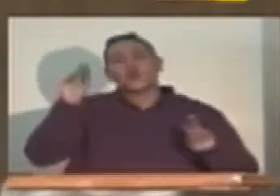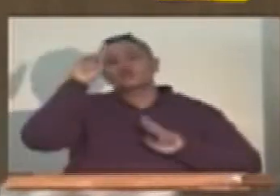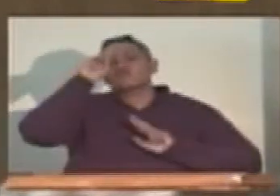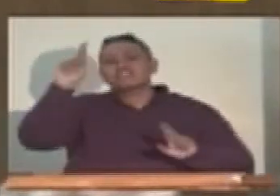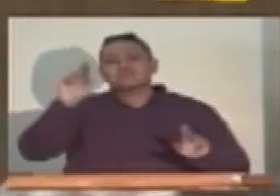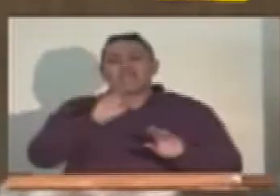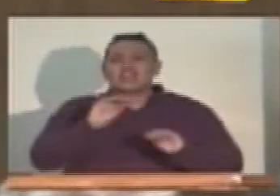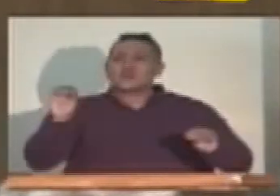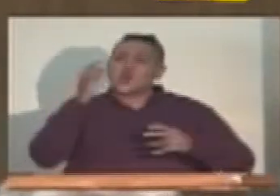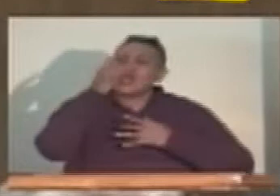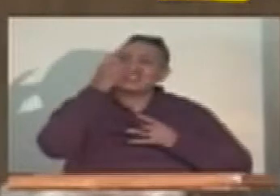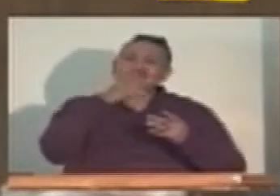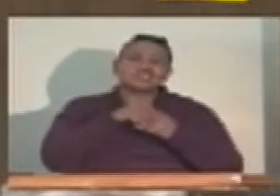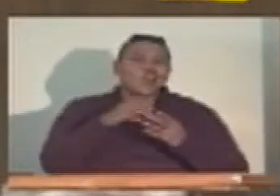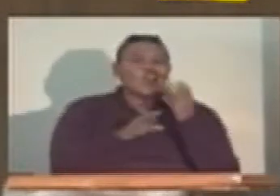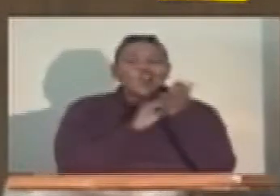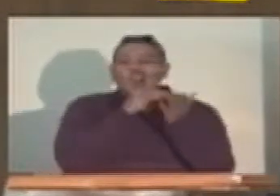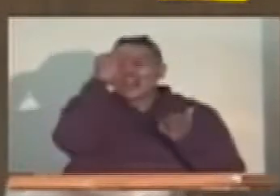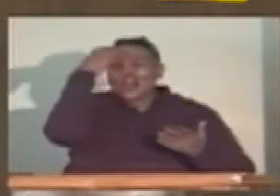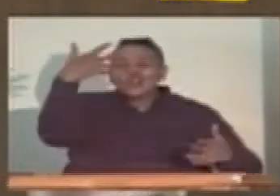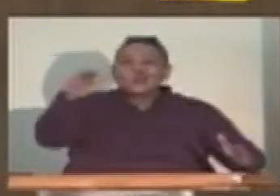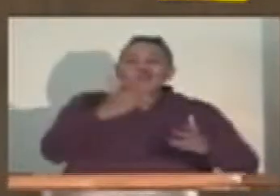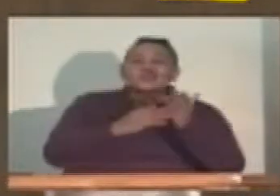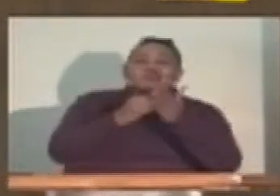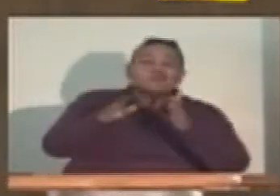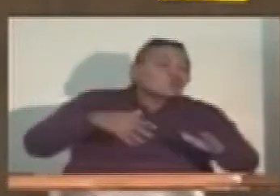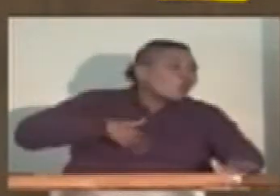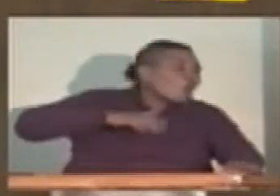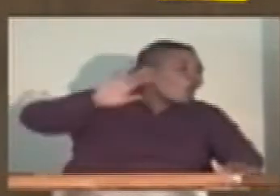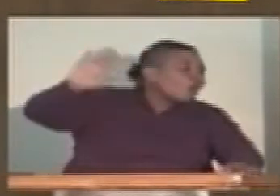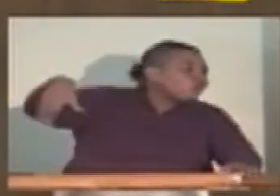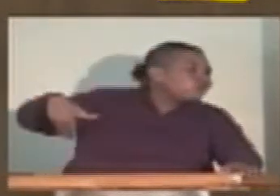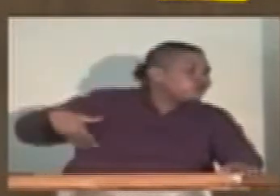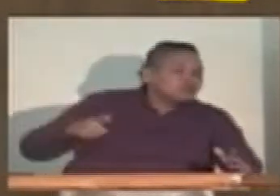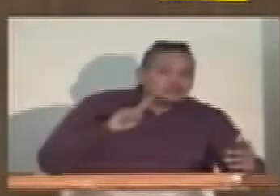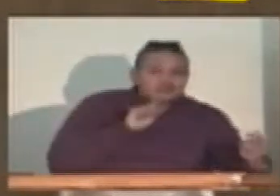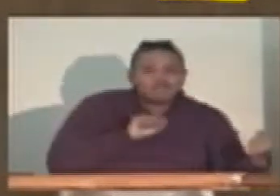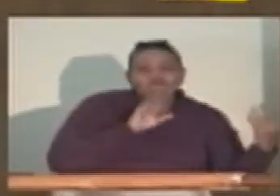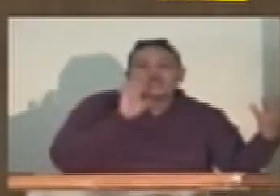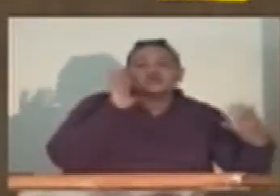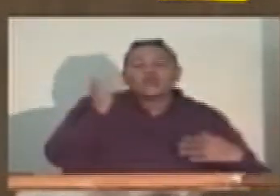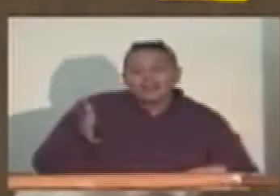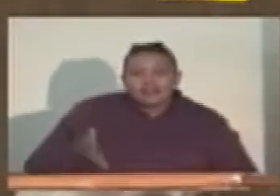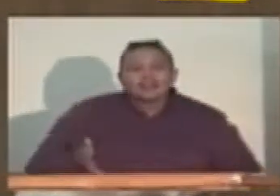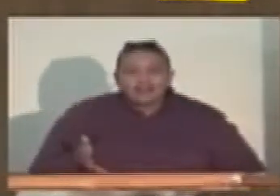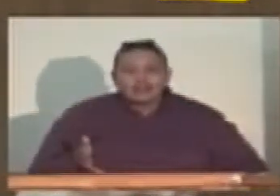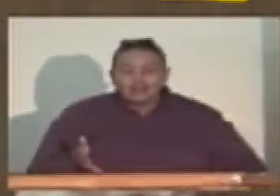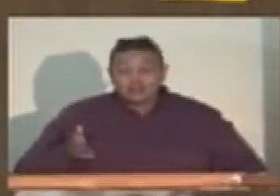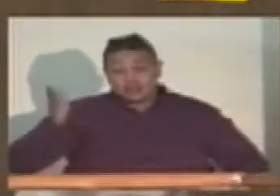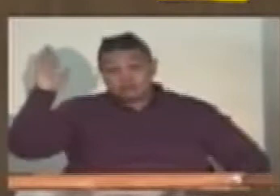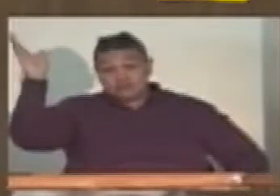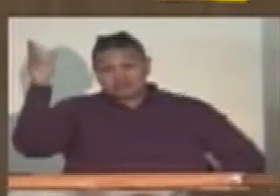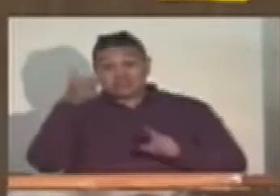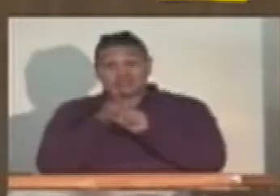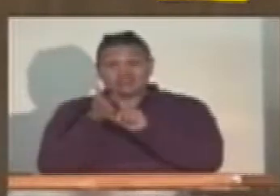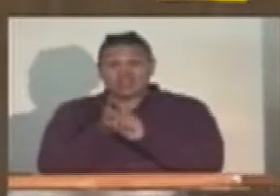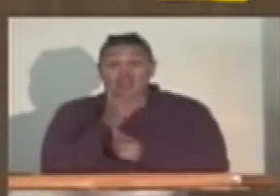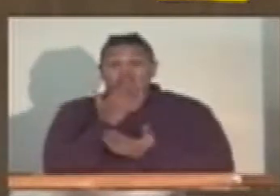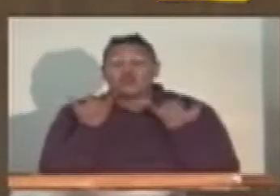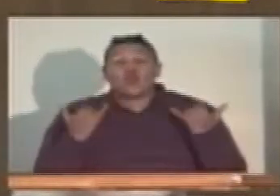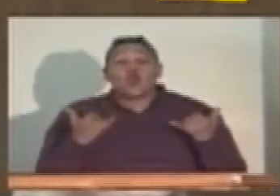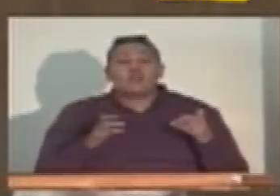the lack of interest in learning by some students that they will face. Mr. Speaker, there are